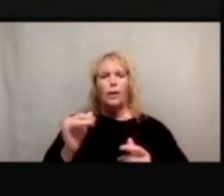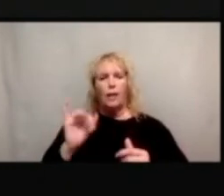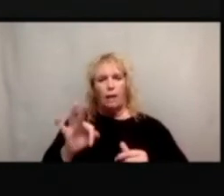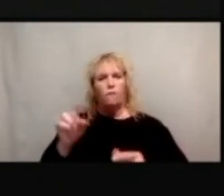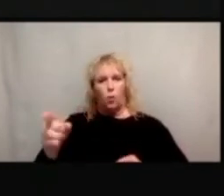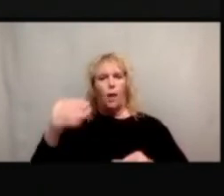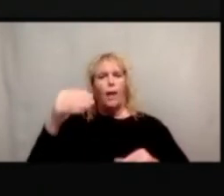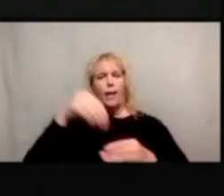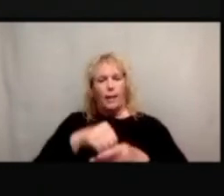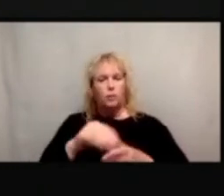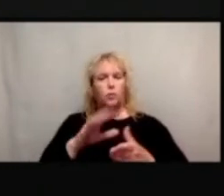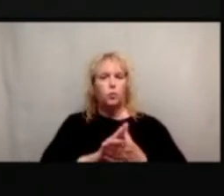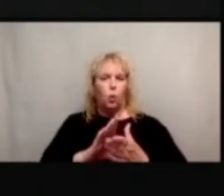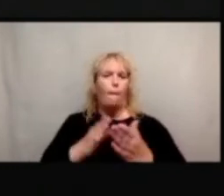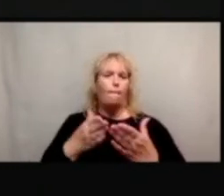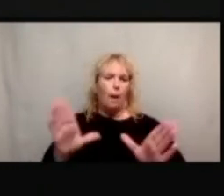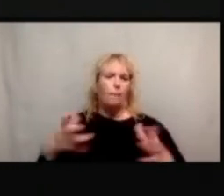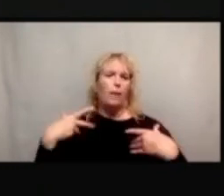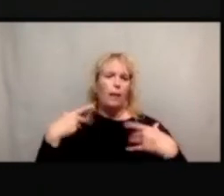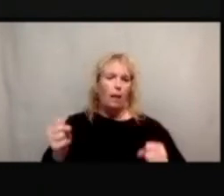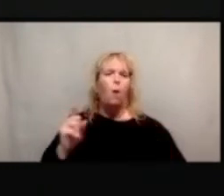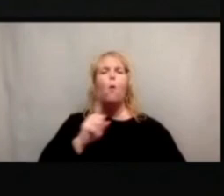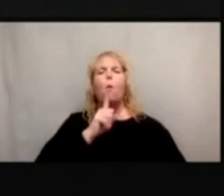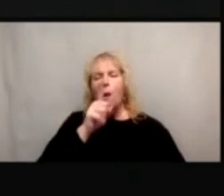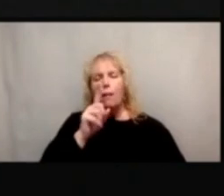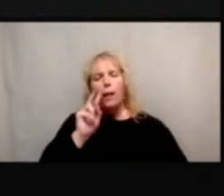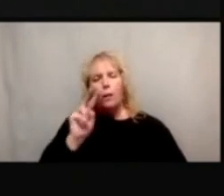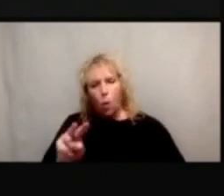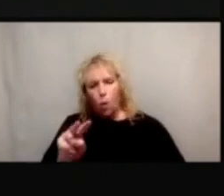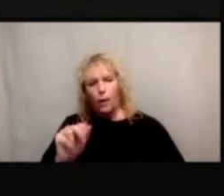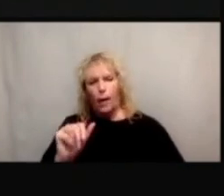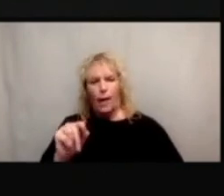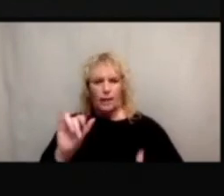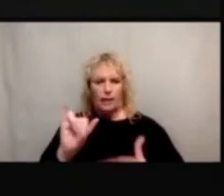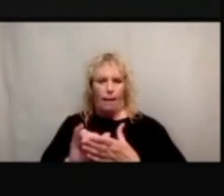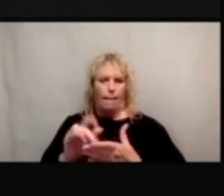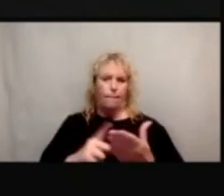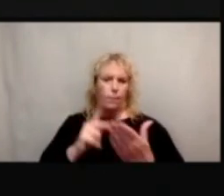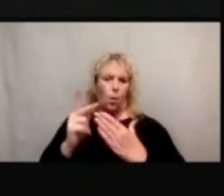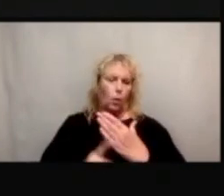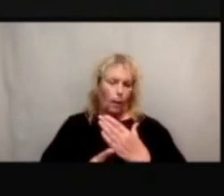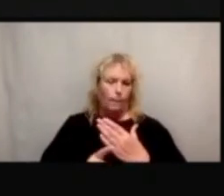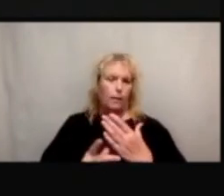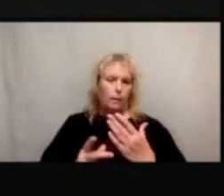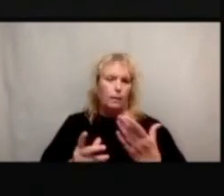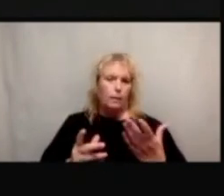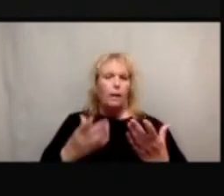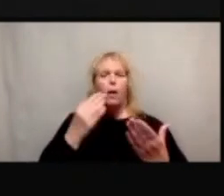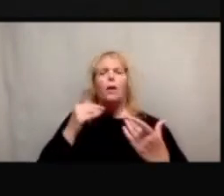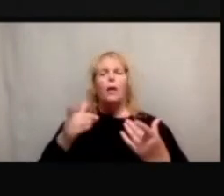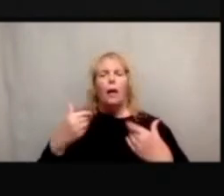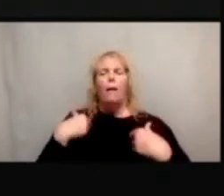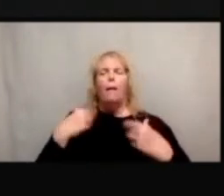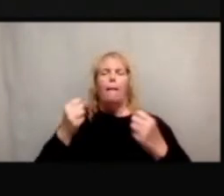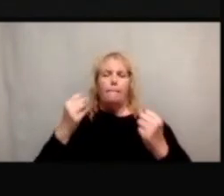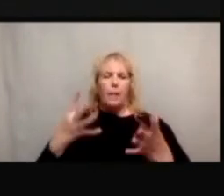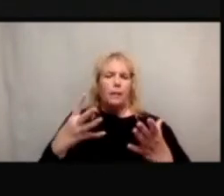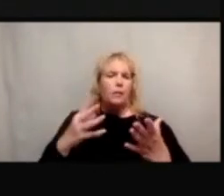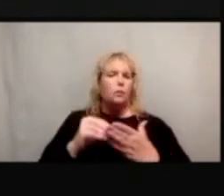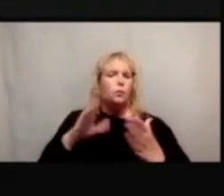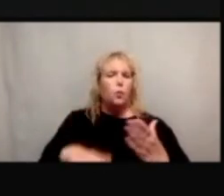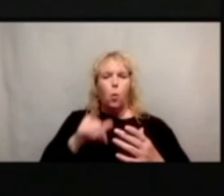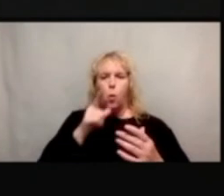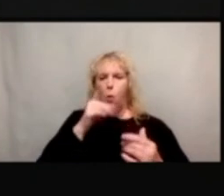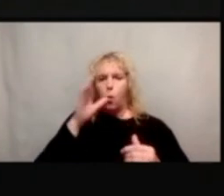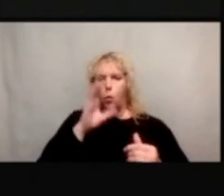health to really think about the public health programs in the areas that you are in, because there's lots of students who are looking for that